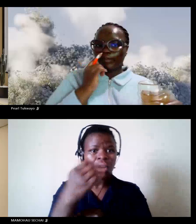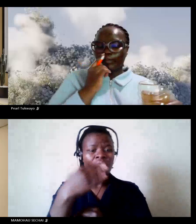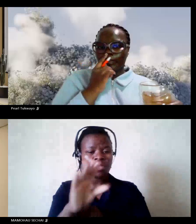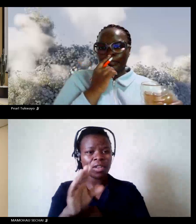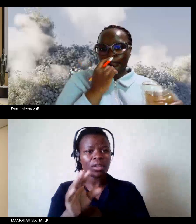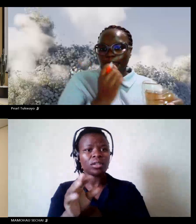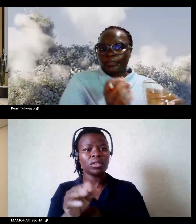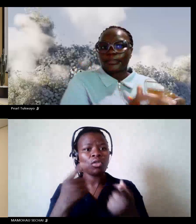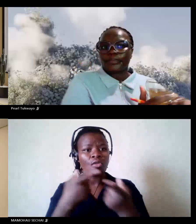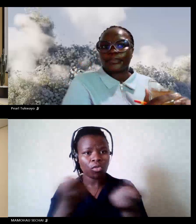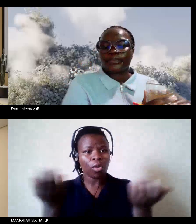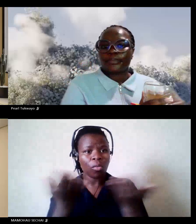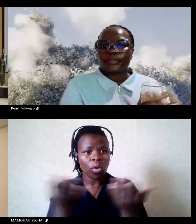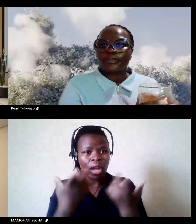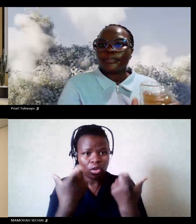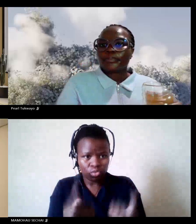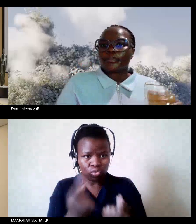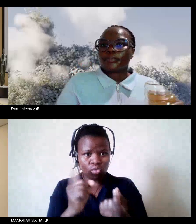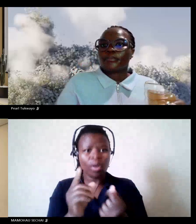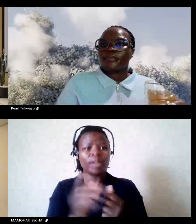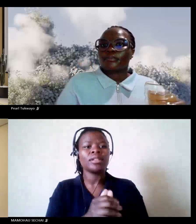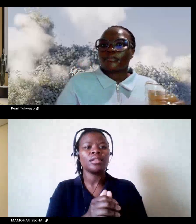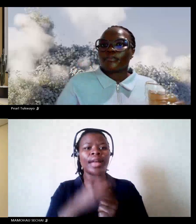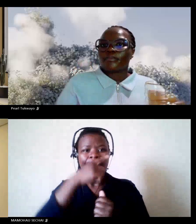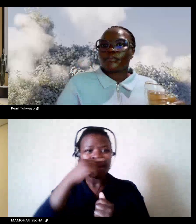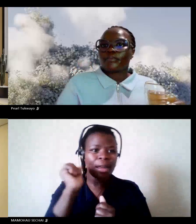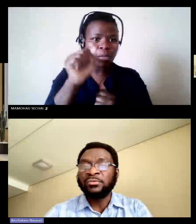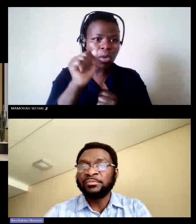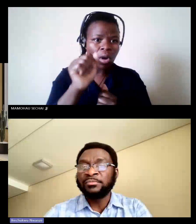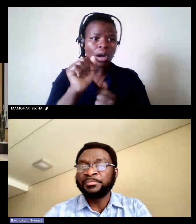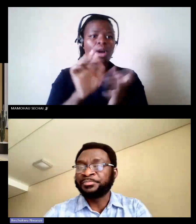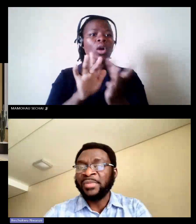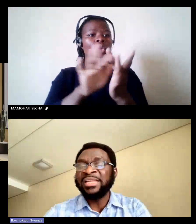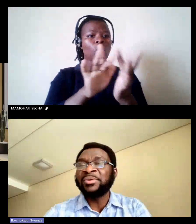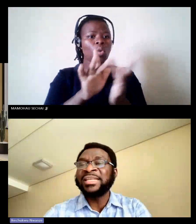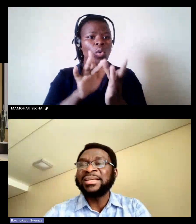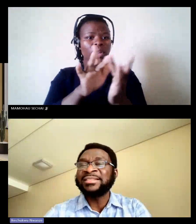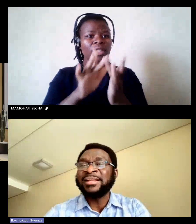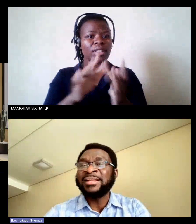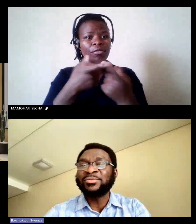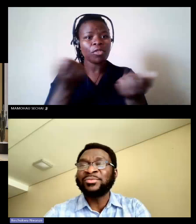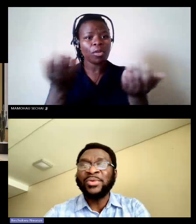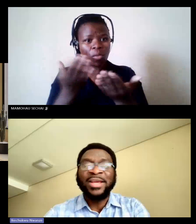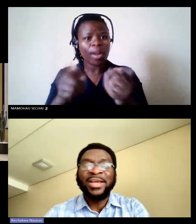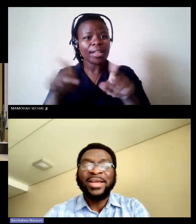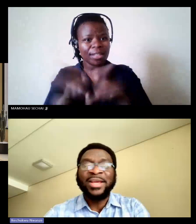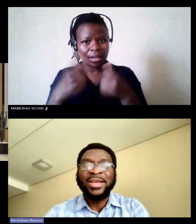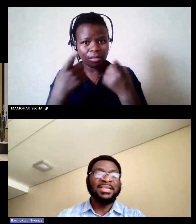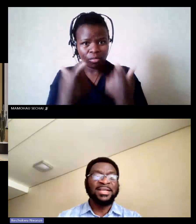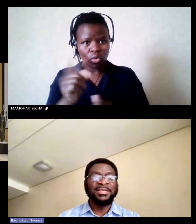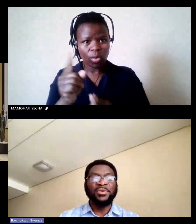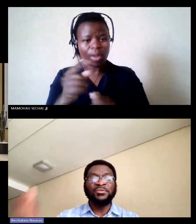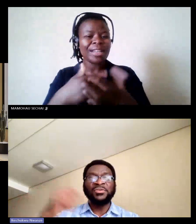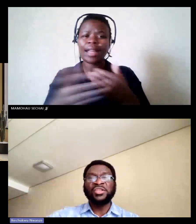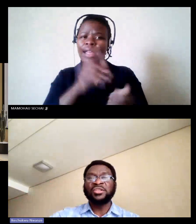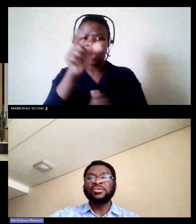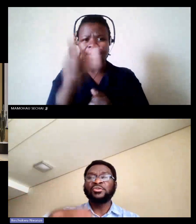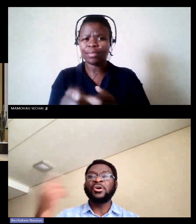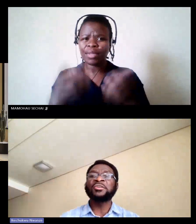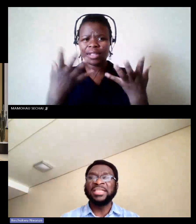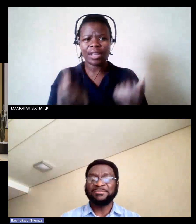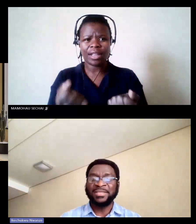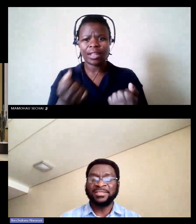okay? Your name, where you're connecting from, and then what you do. So anybody can start. We have time today. Anybody can start. And when